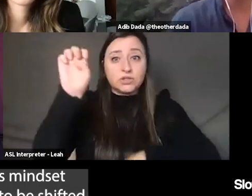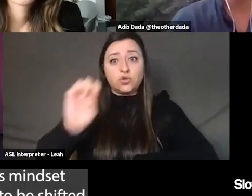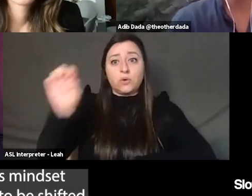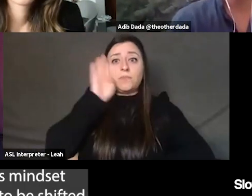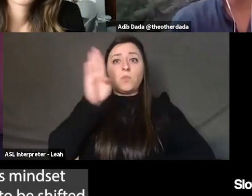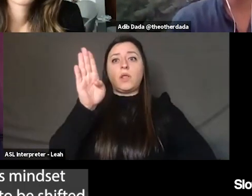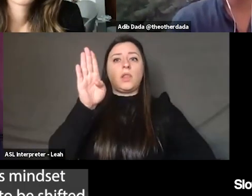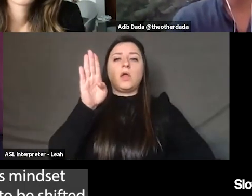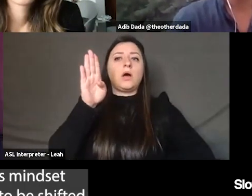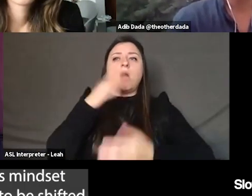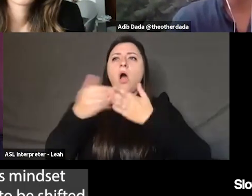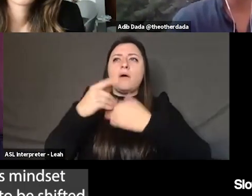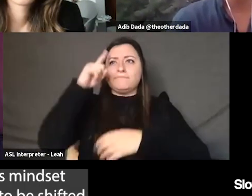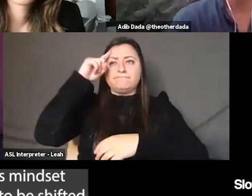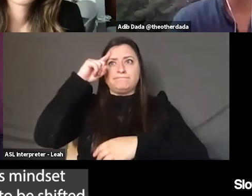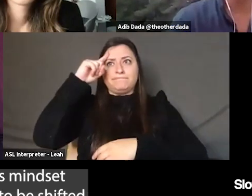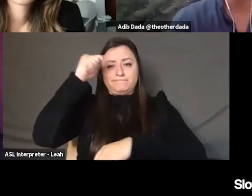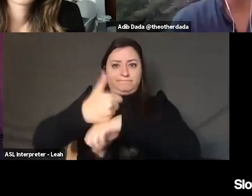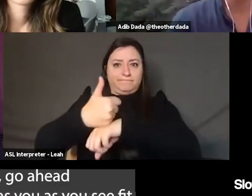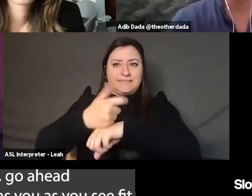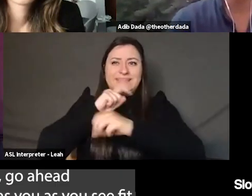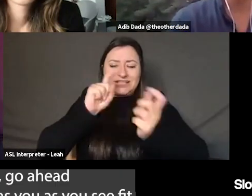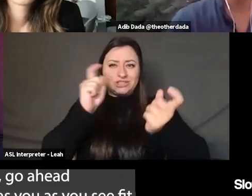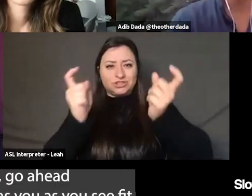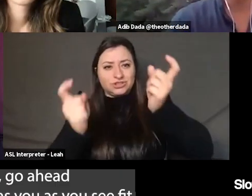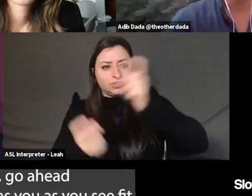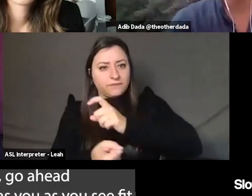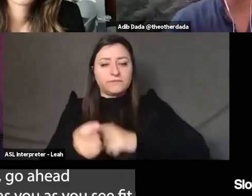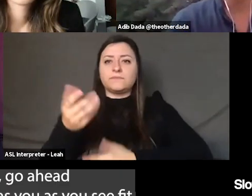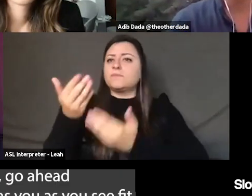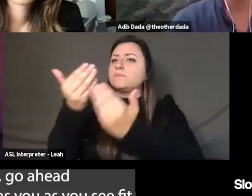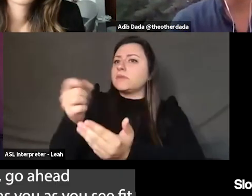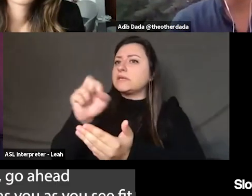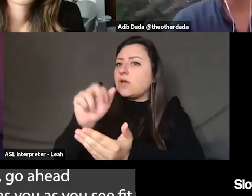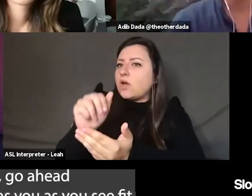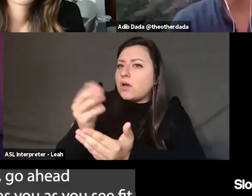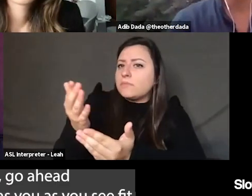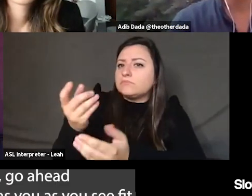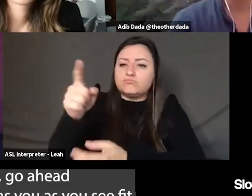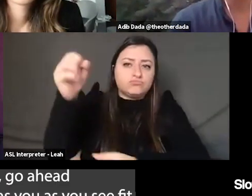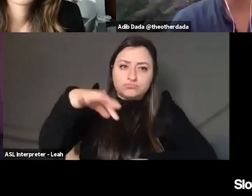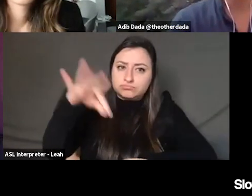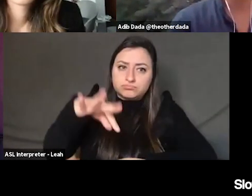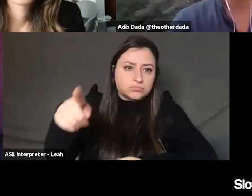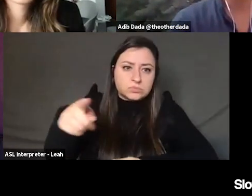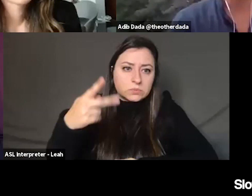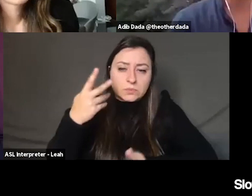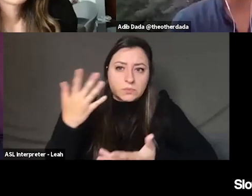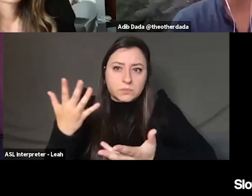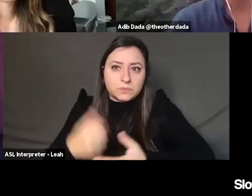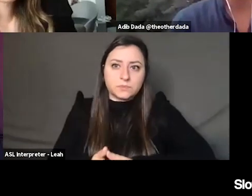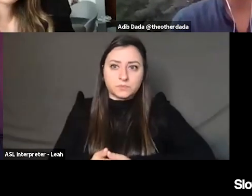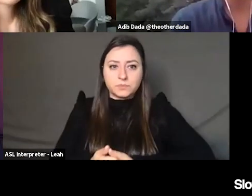us, all of this mindset that needs to be shifted. Sarah, go ahead and just chime in as you see fit.